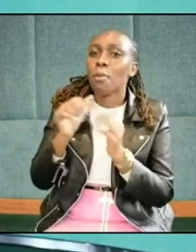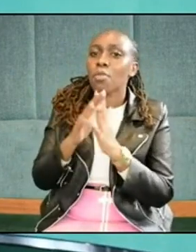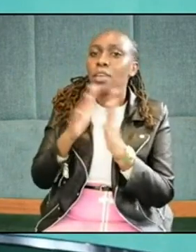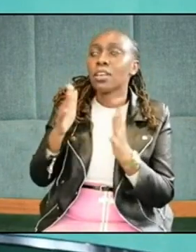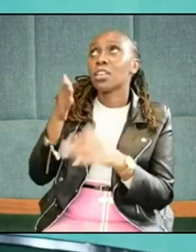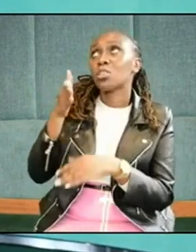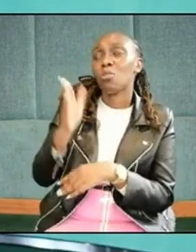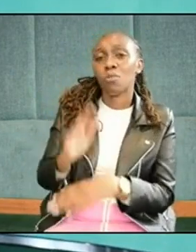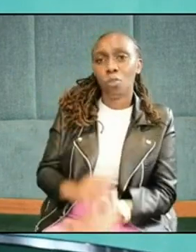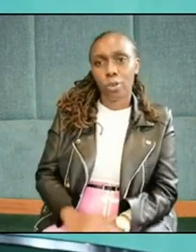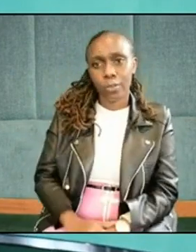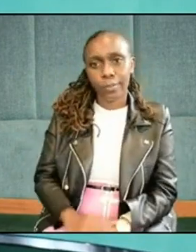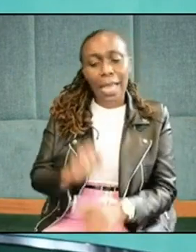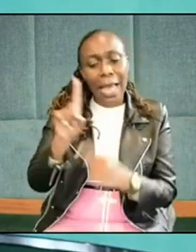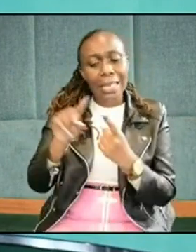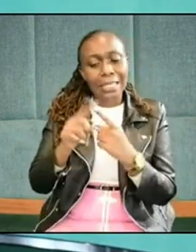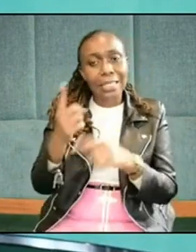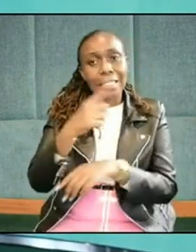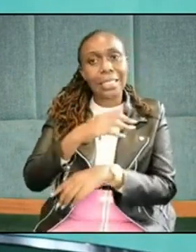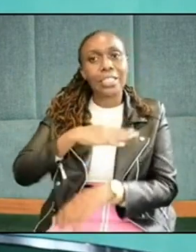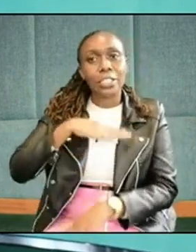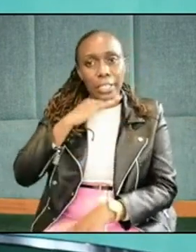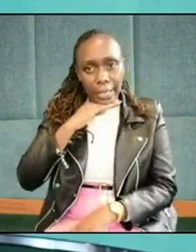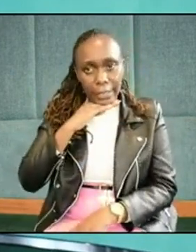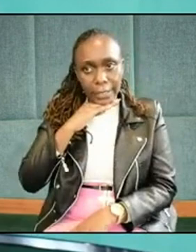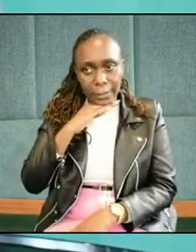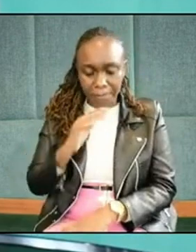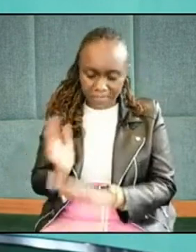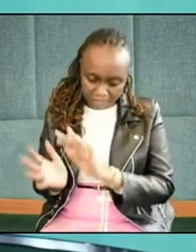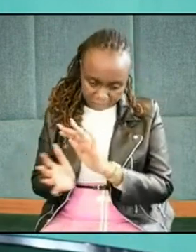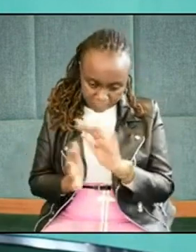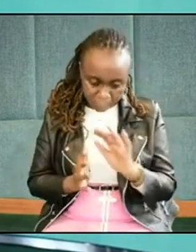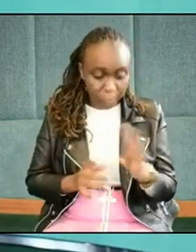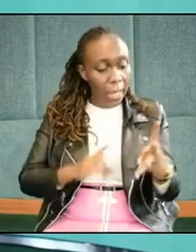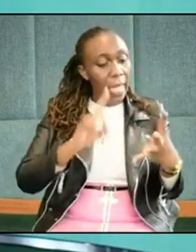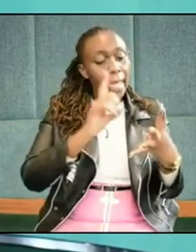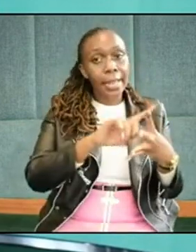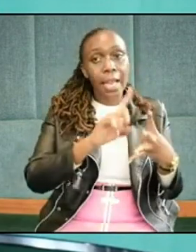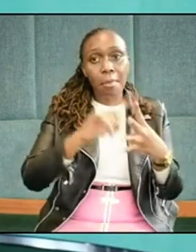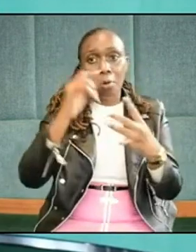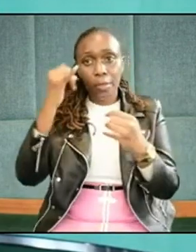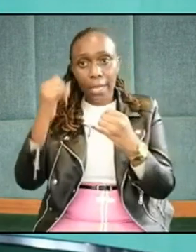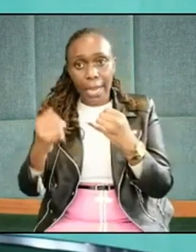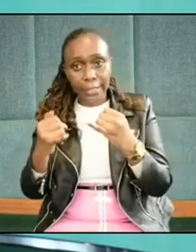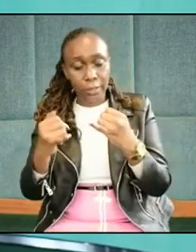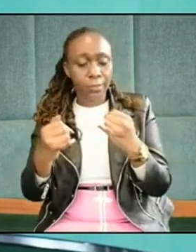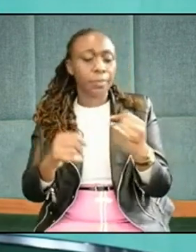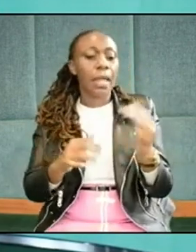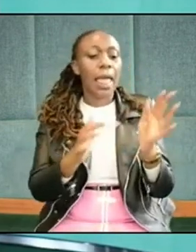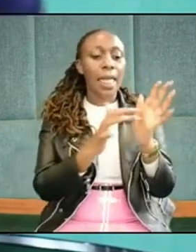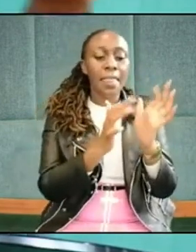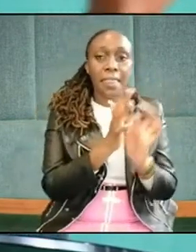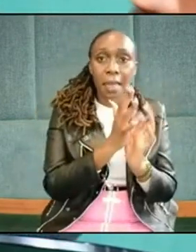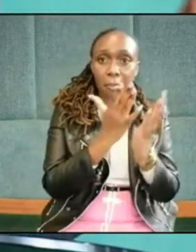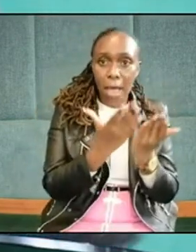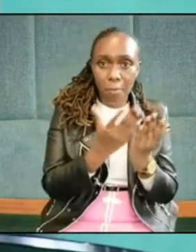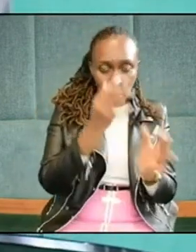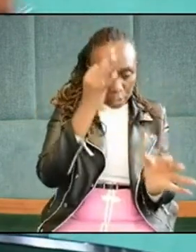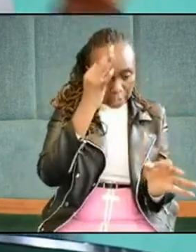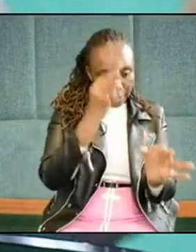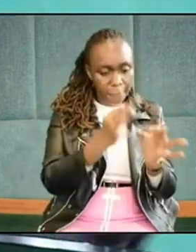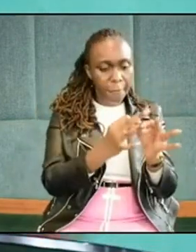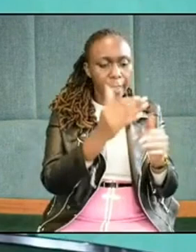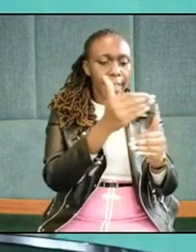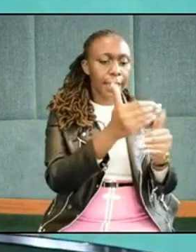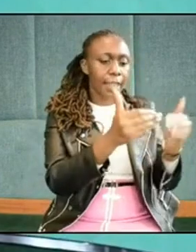died. And finally, the last one is the Bible is a faith builder. And let me just tell